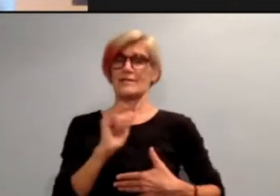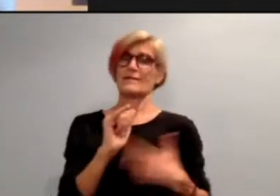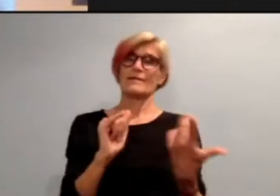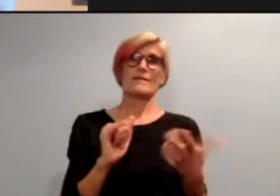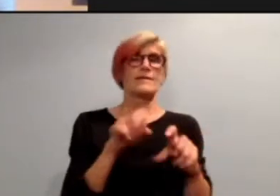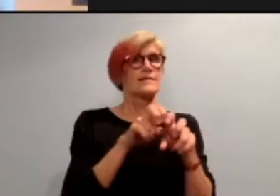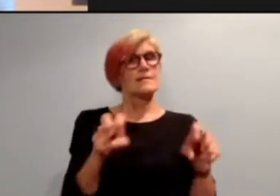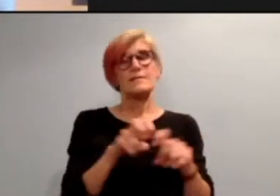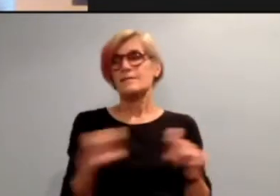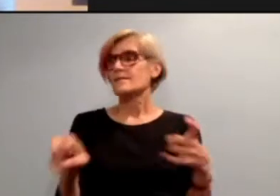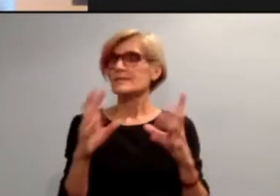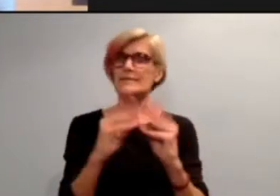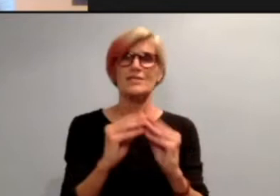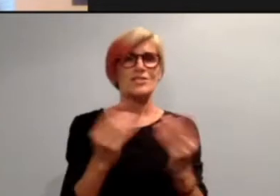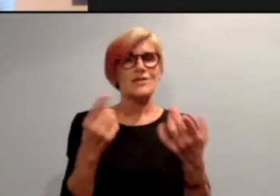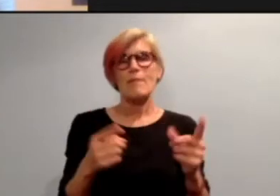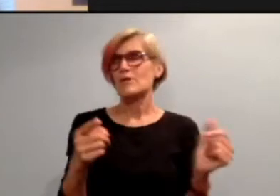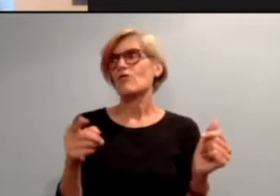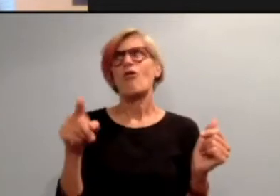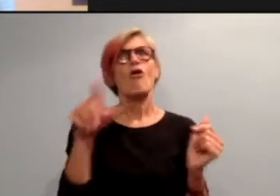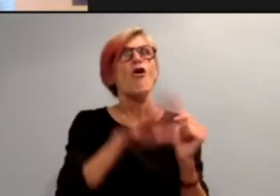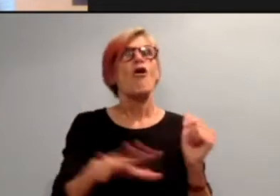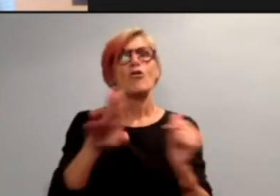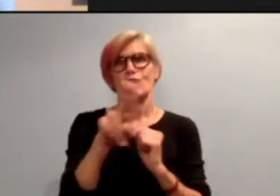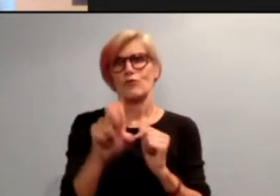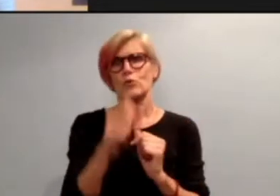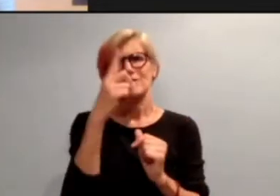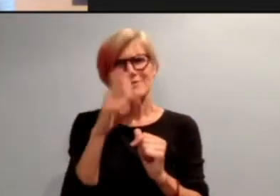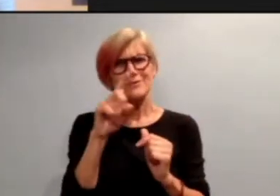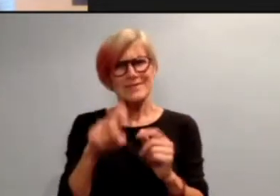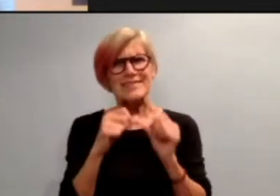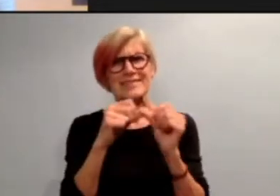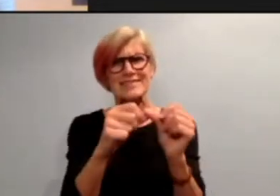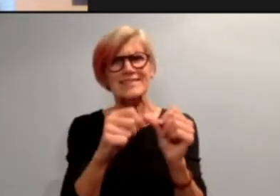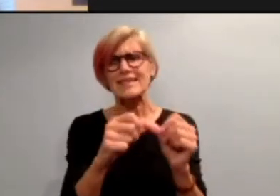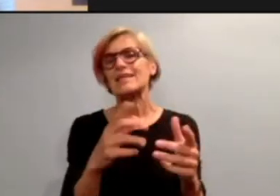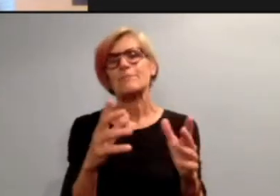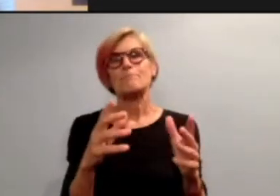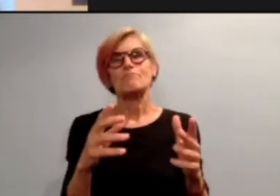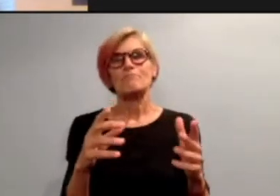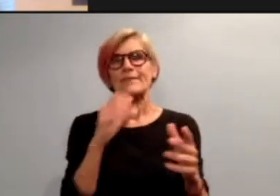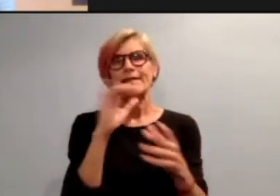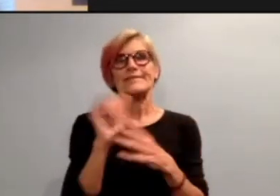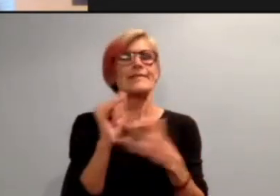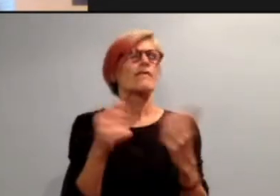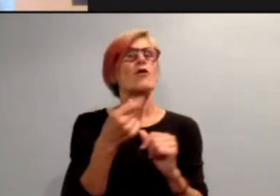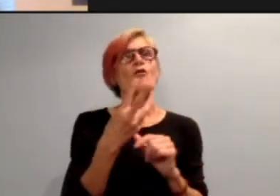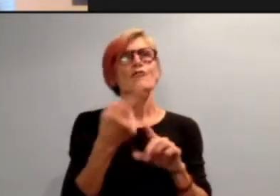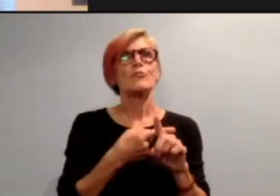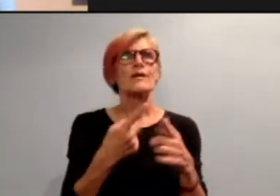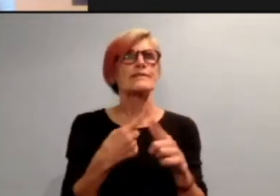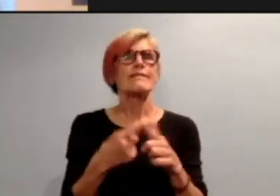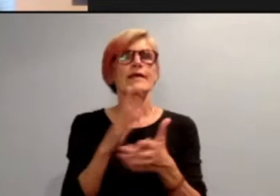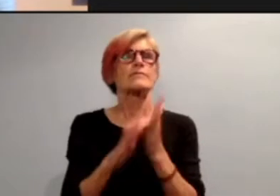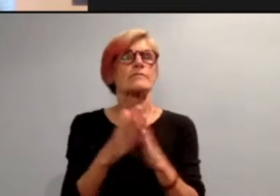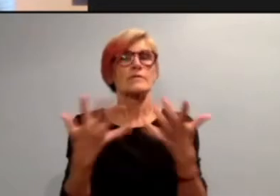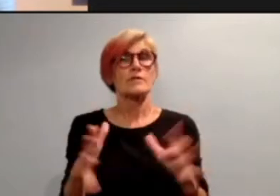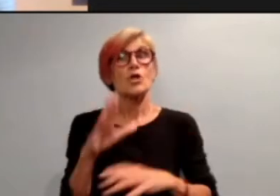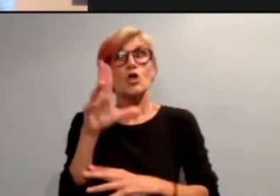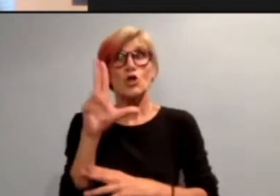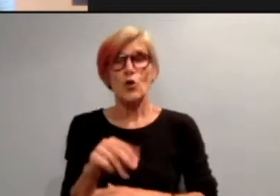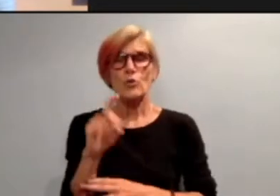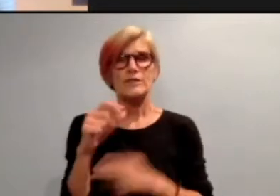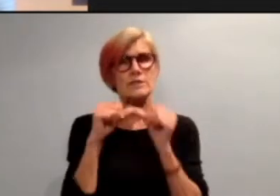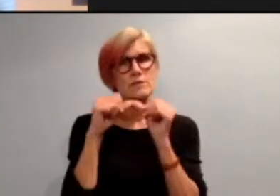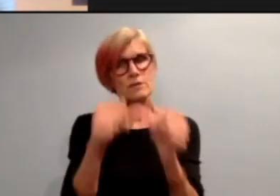across the country, because we need to continue this. This isn't just something that we end after a couple of months, but this needs to continue to go on and on